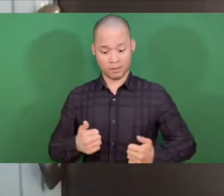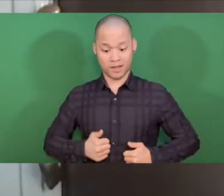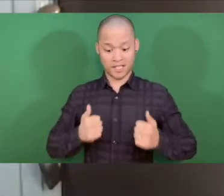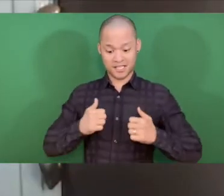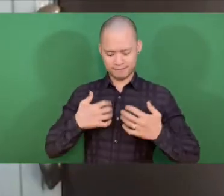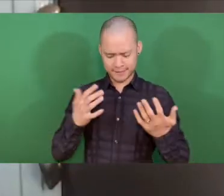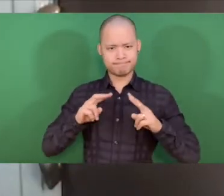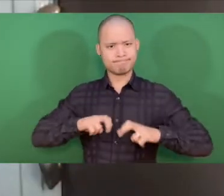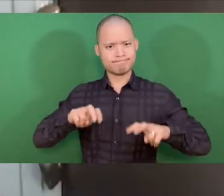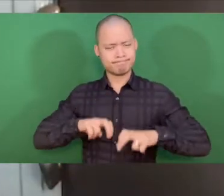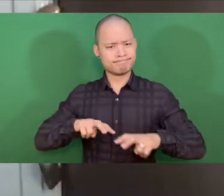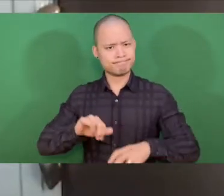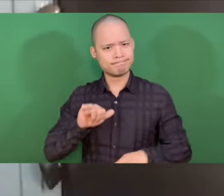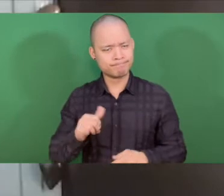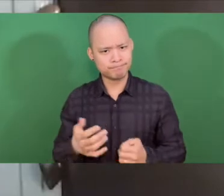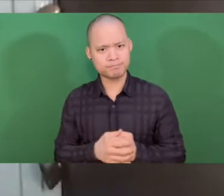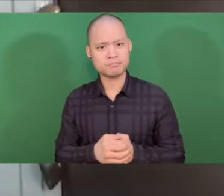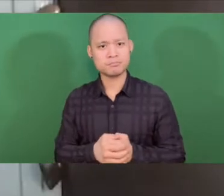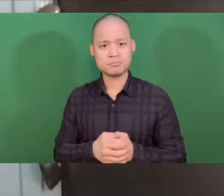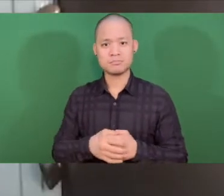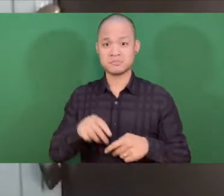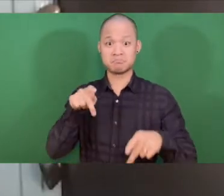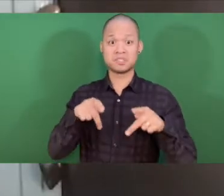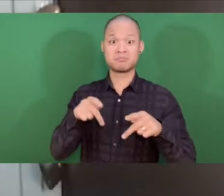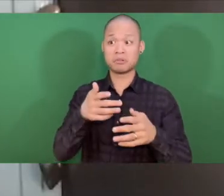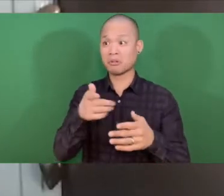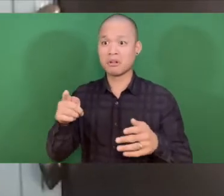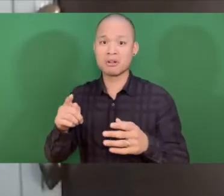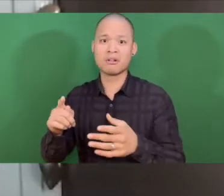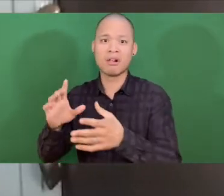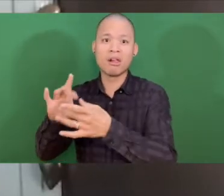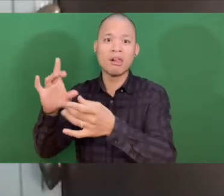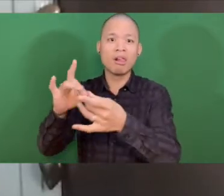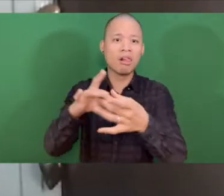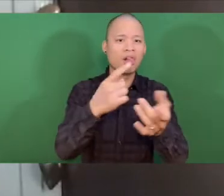examining my life a little bit. I mean, people have talked about